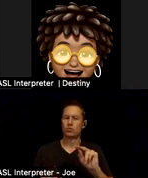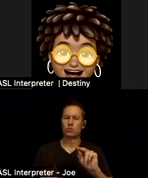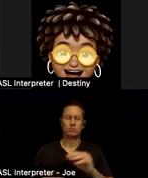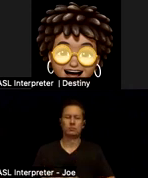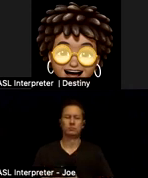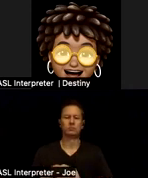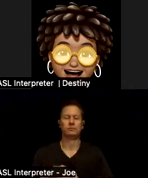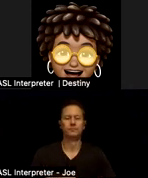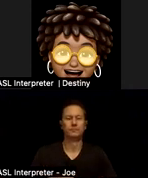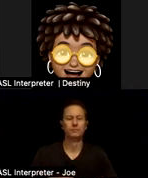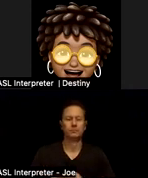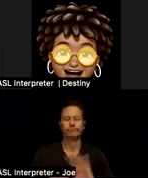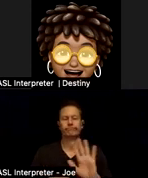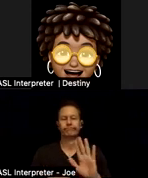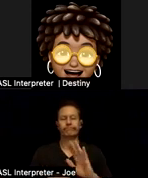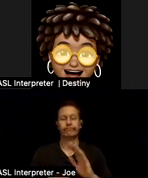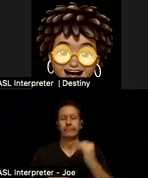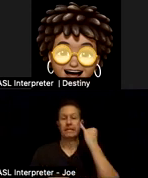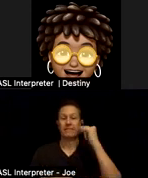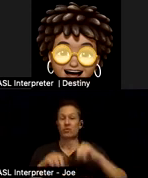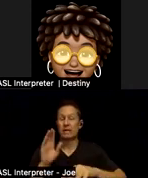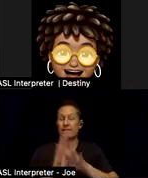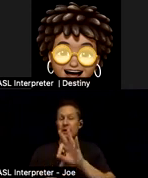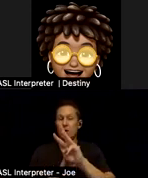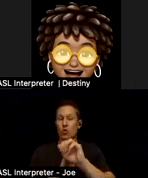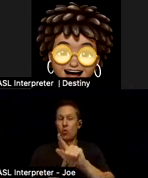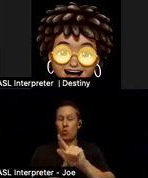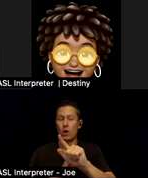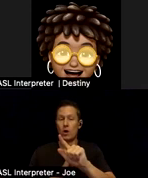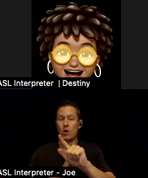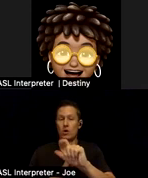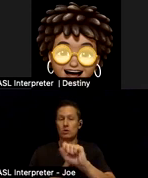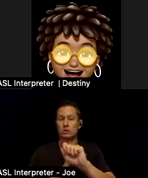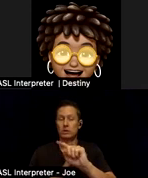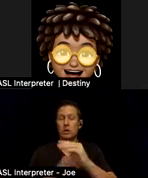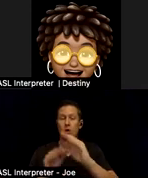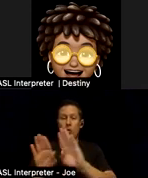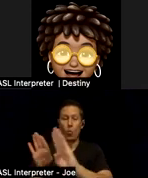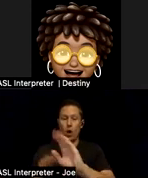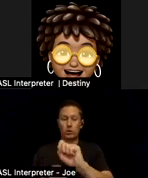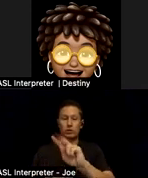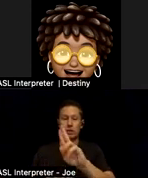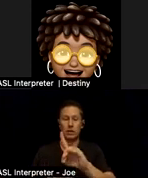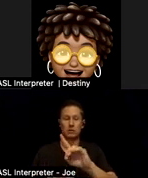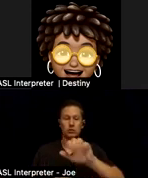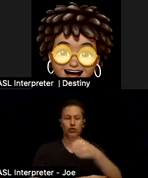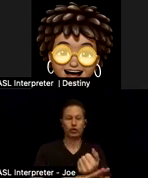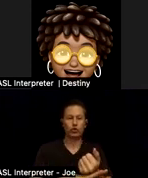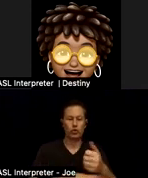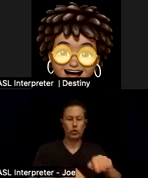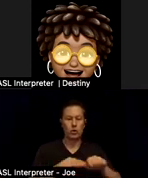other option, if you cannot find the wall stud, is to secure it to the floor. So let's look at the next poll